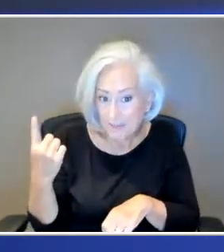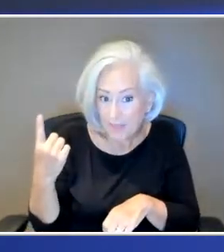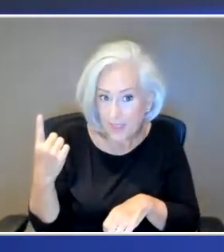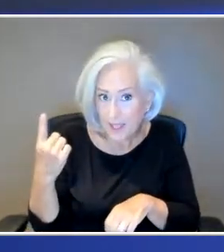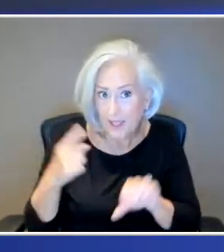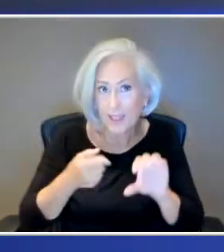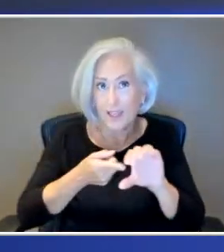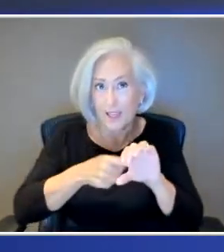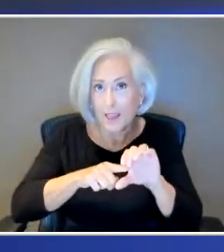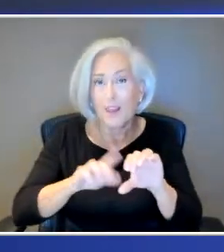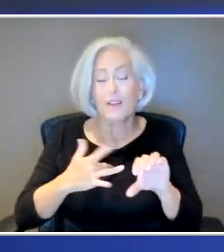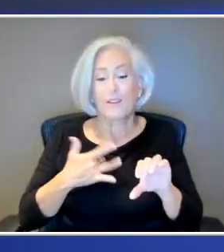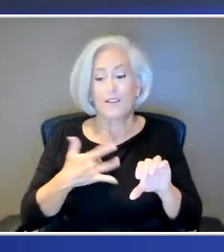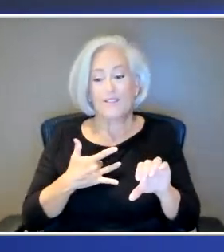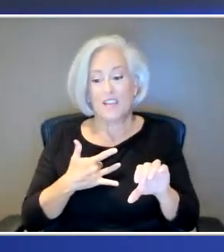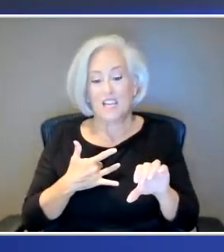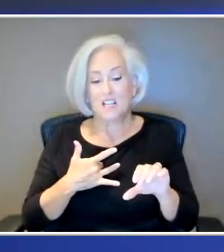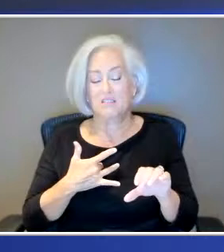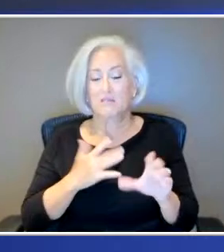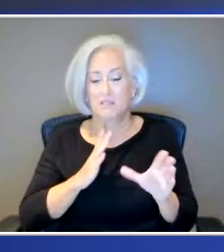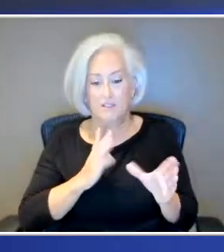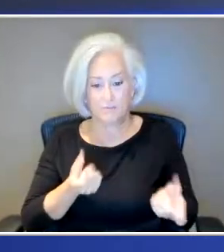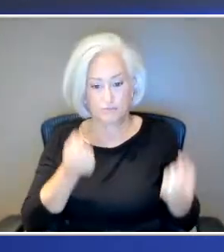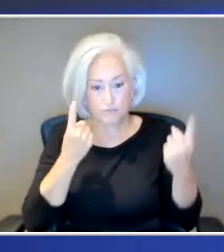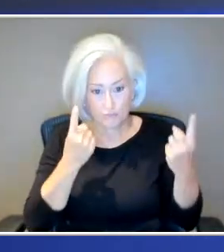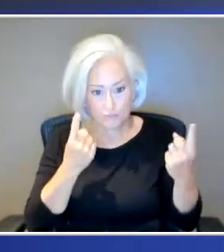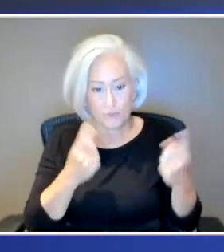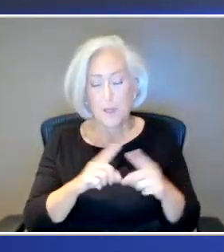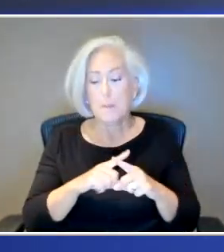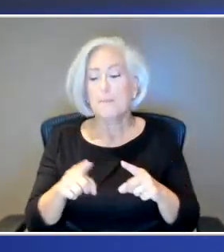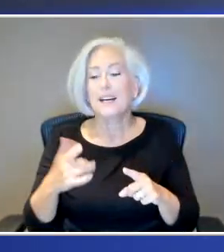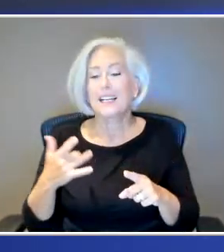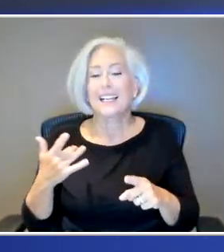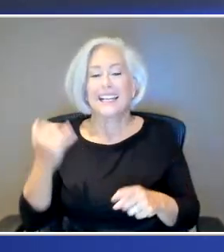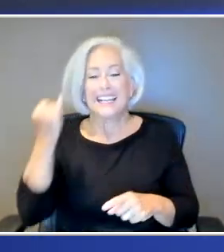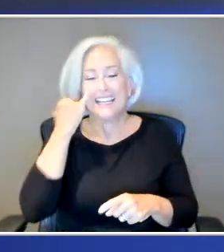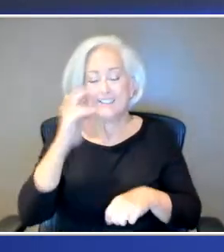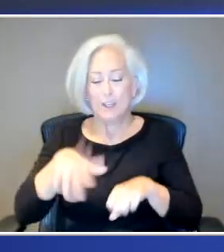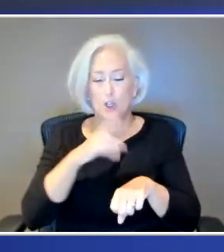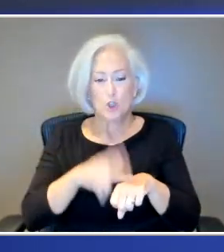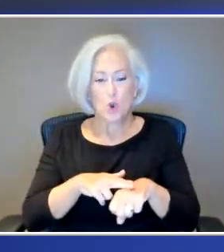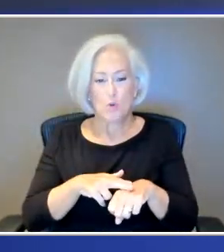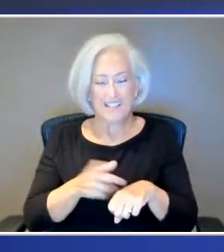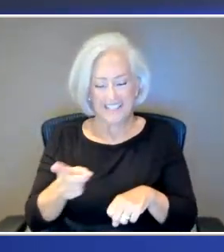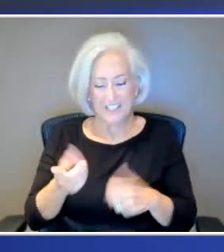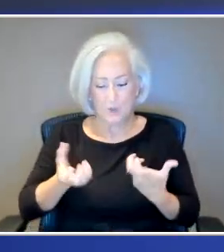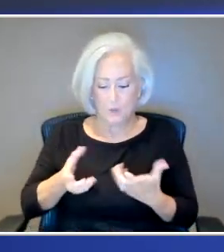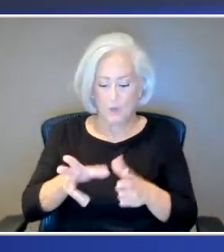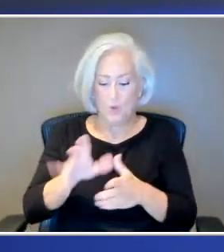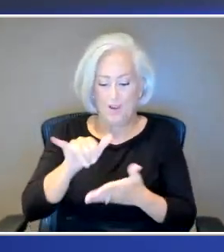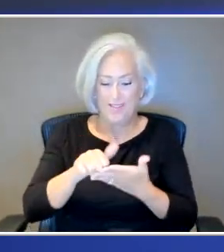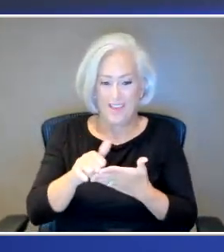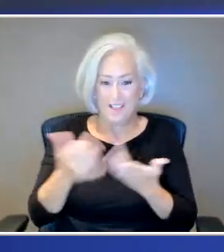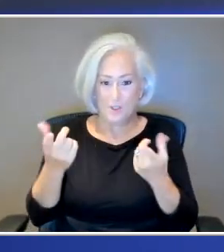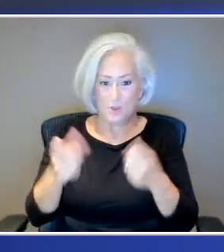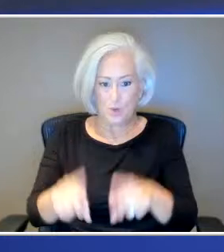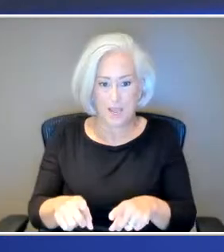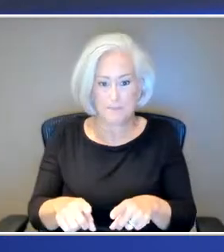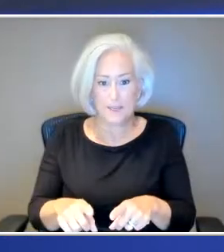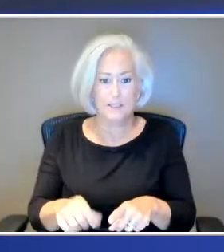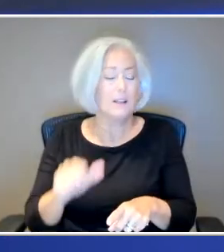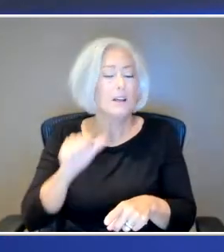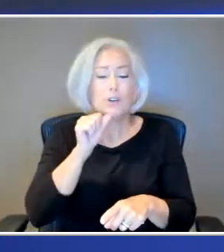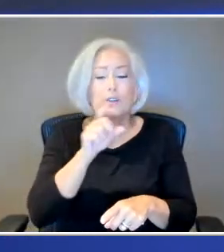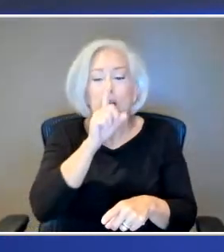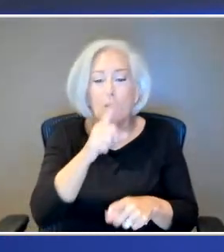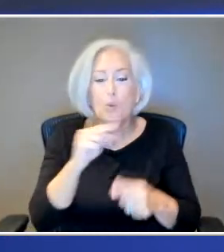the exam is normal and you're skittish about having that exam done, then I don't think you're necessarily hurting yourself